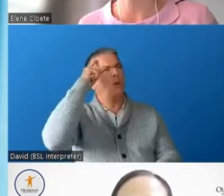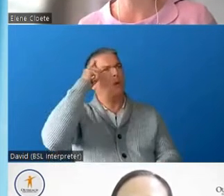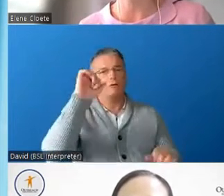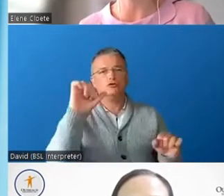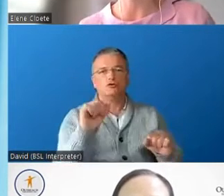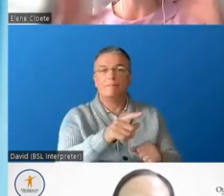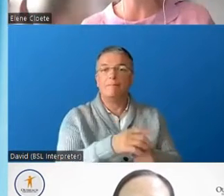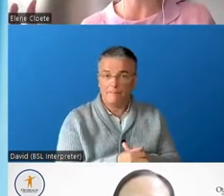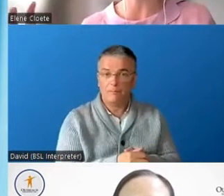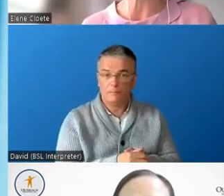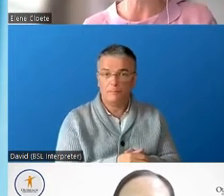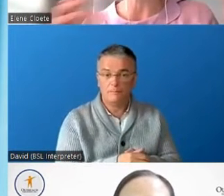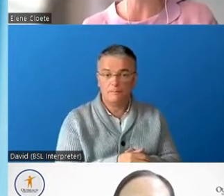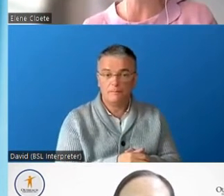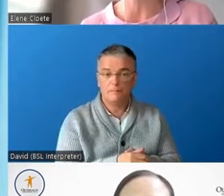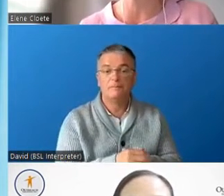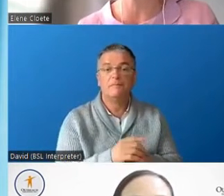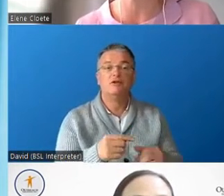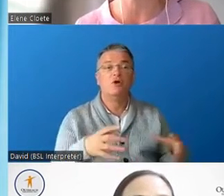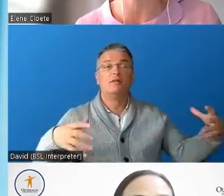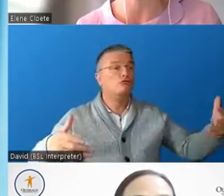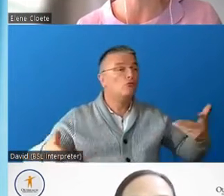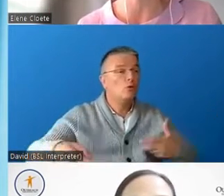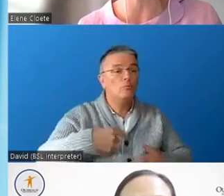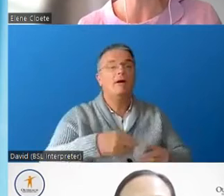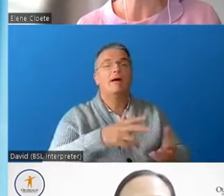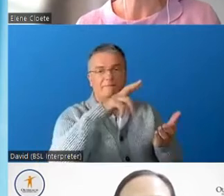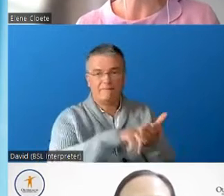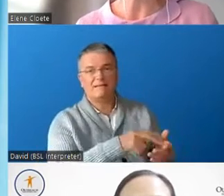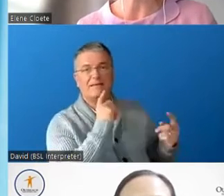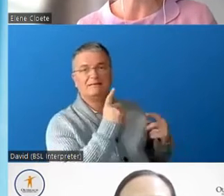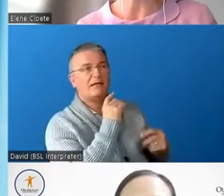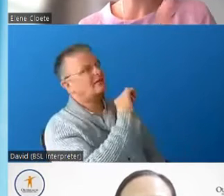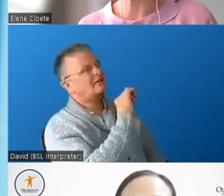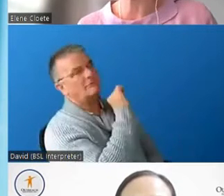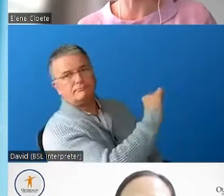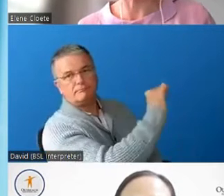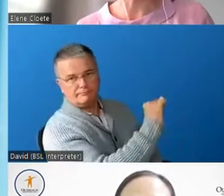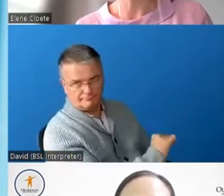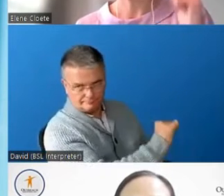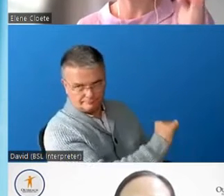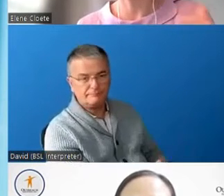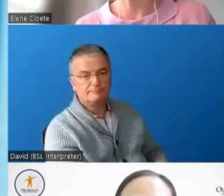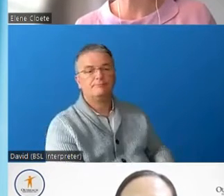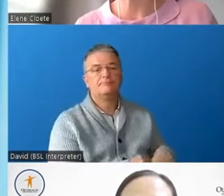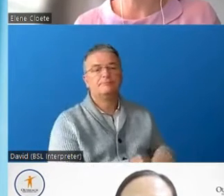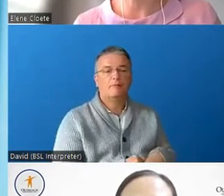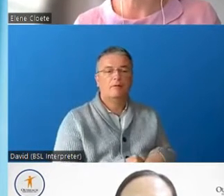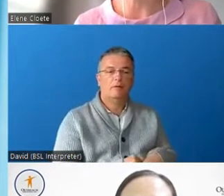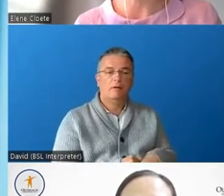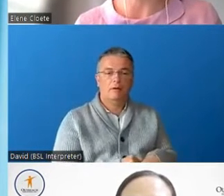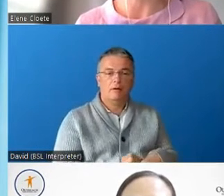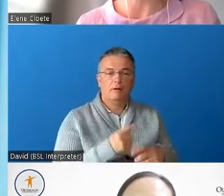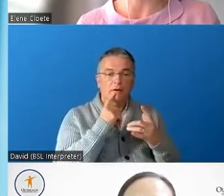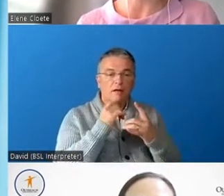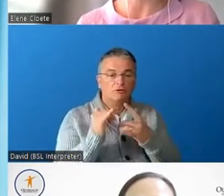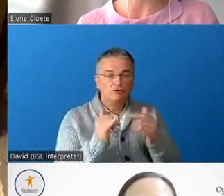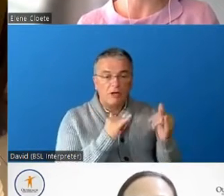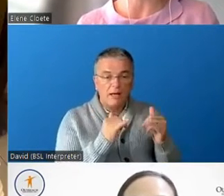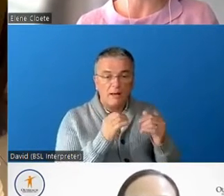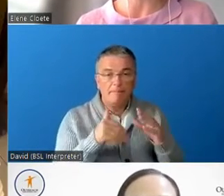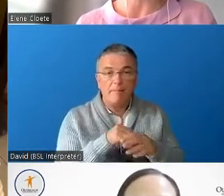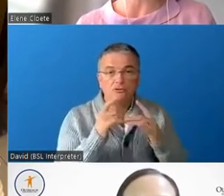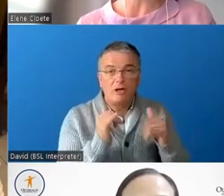to? And then in a group setting, they then validated their data and member check is done, on the spot verification done, which